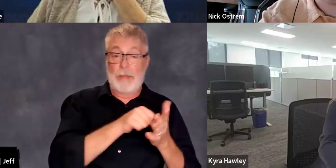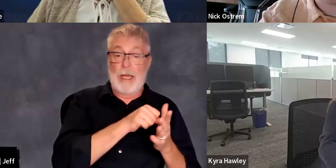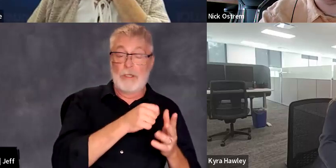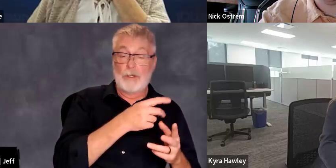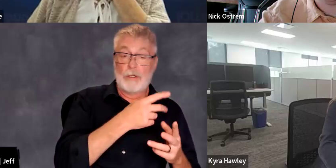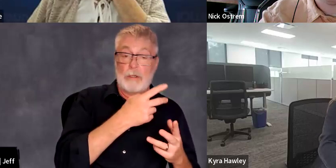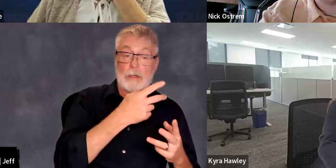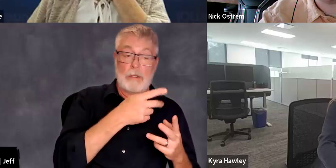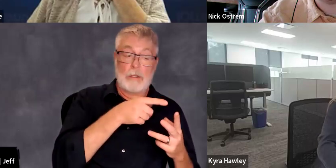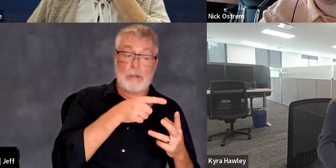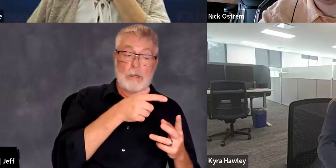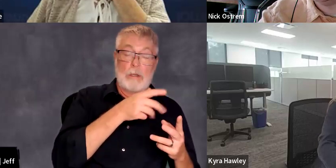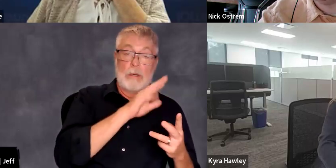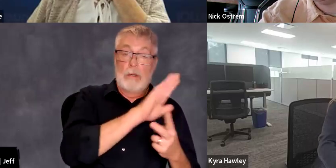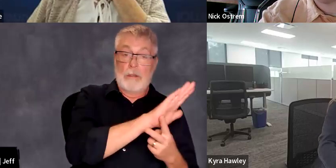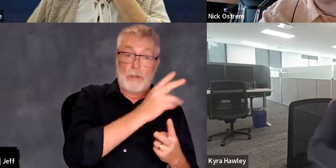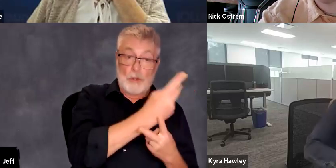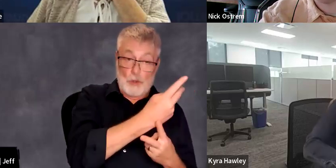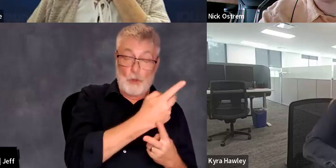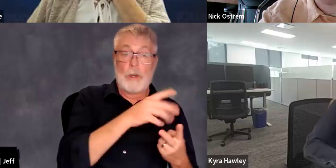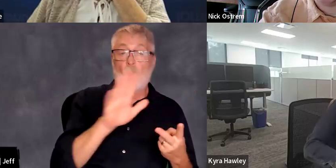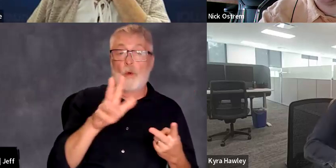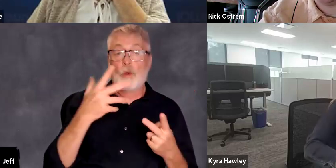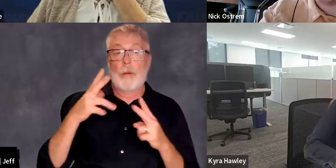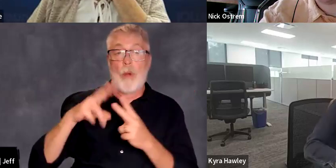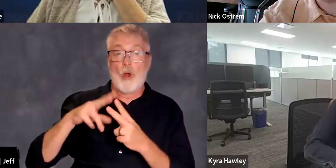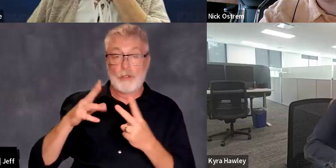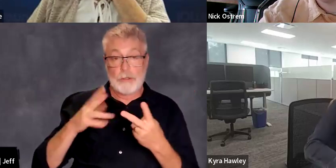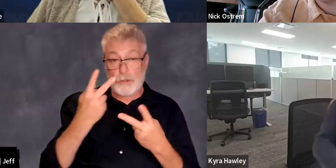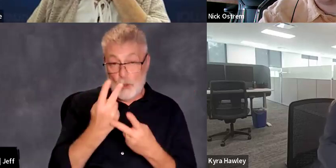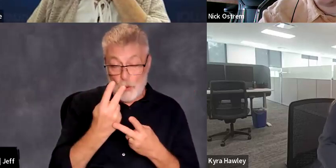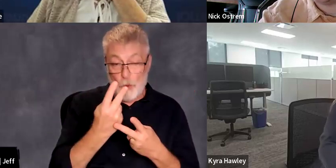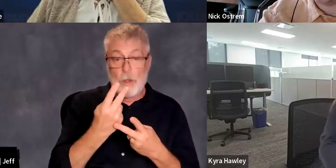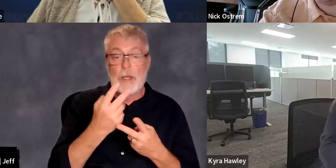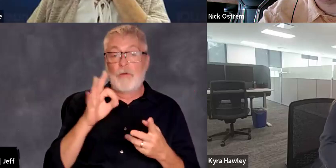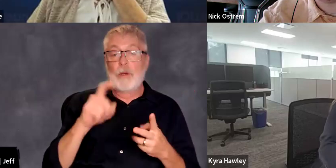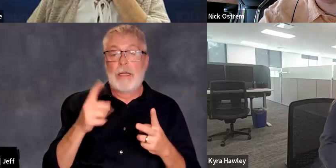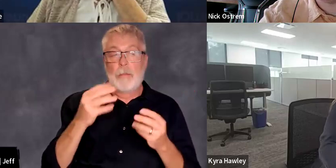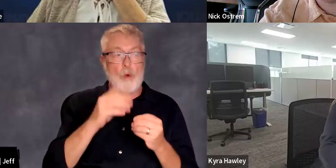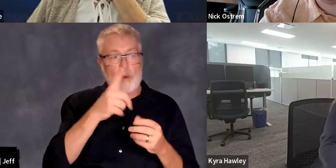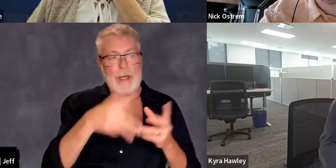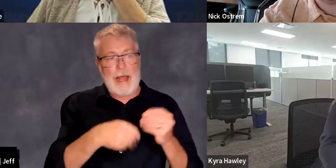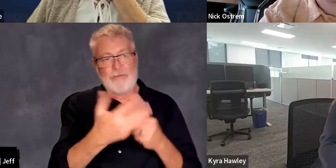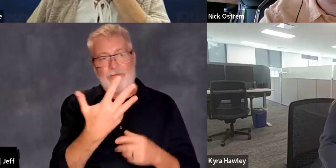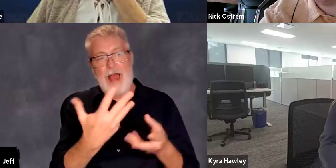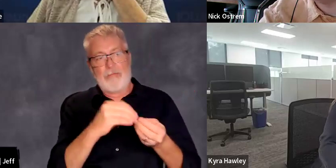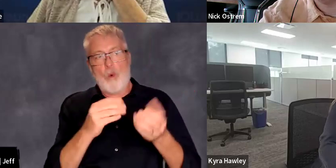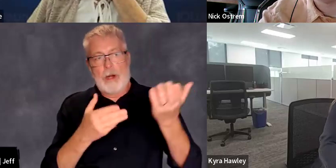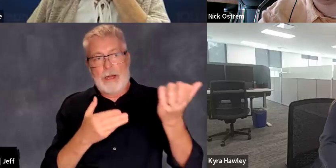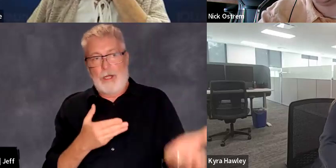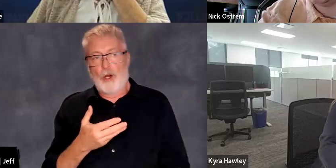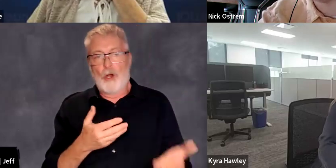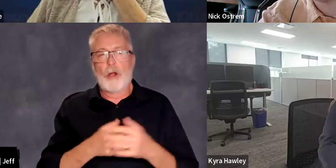two on you and your partner's page or whatever, um, if you need any more than that, you can add up to 5 additional emergency contacts in